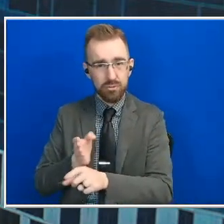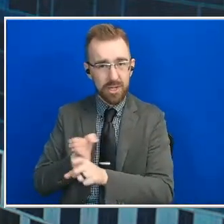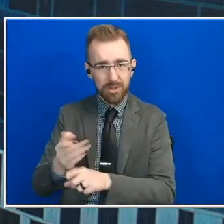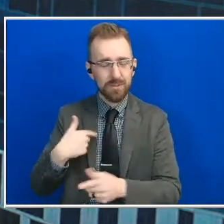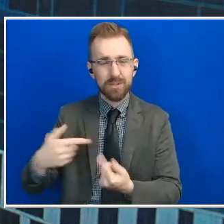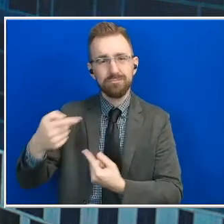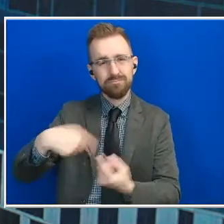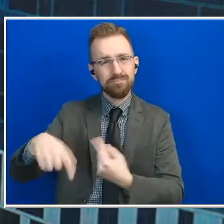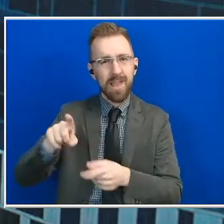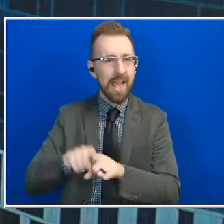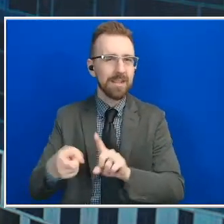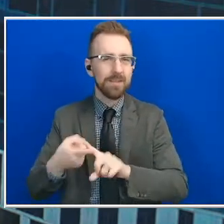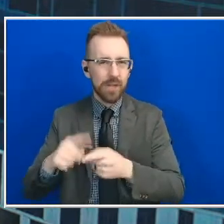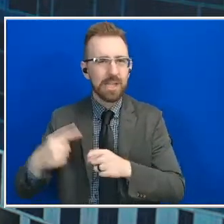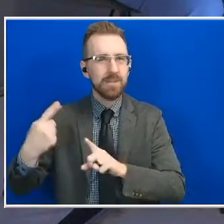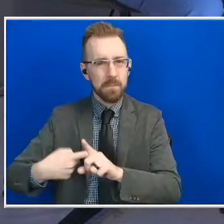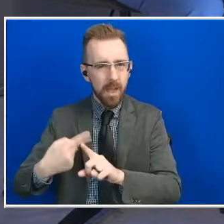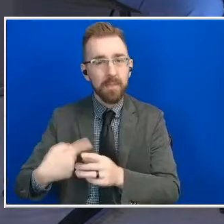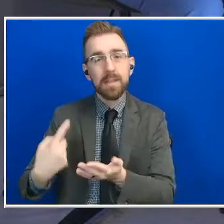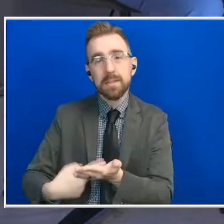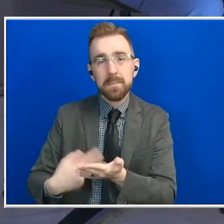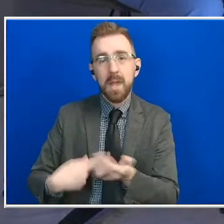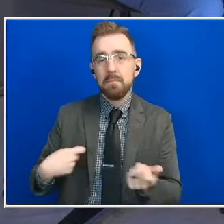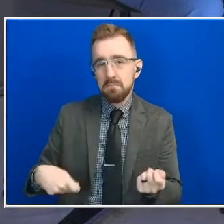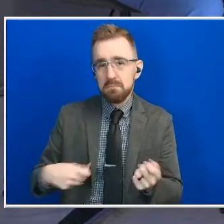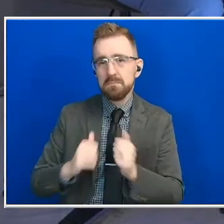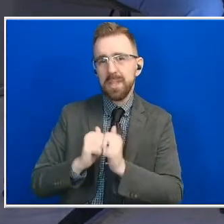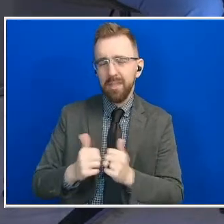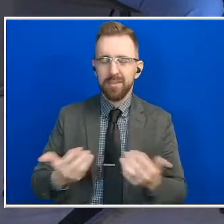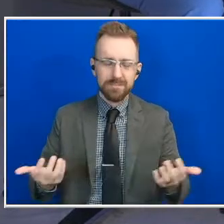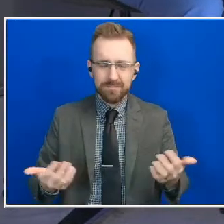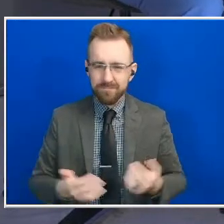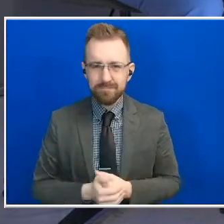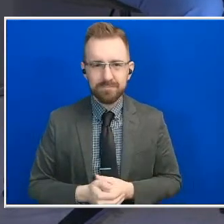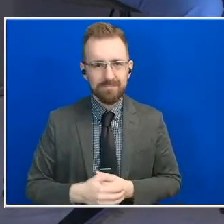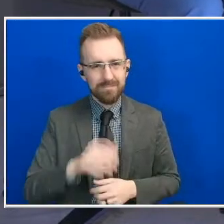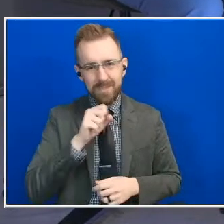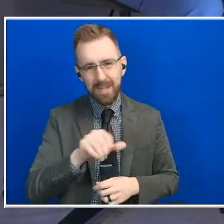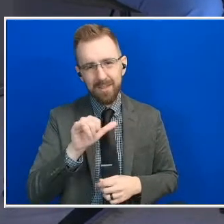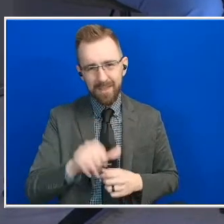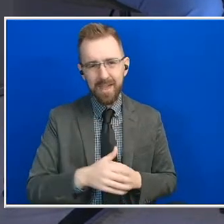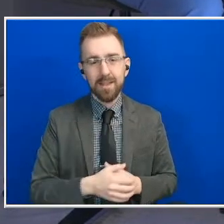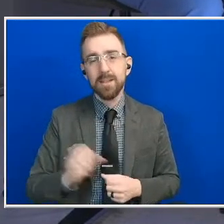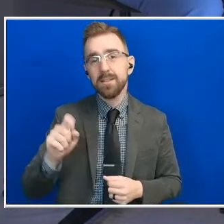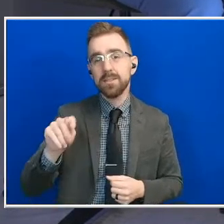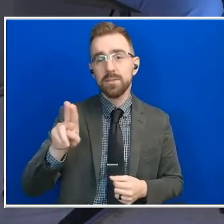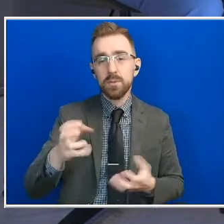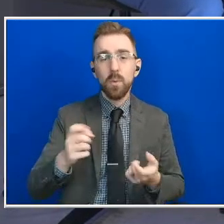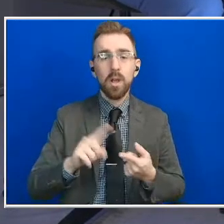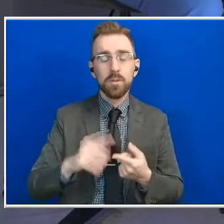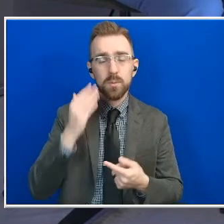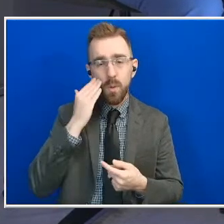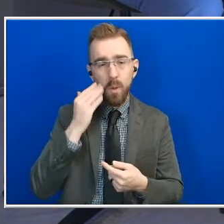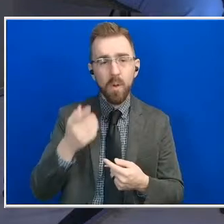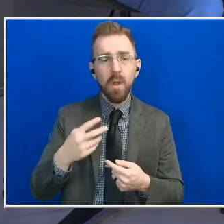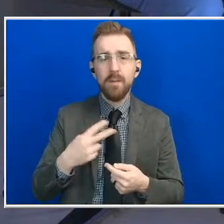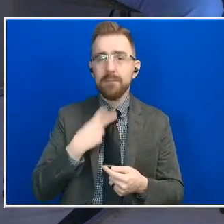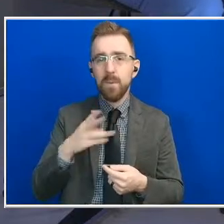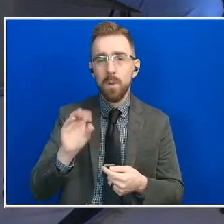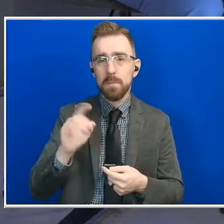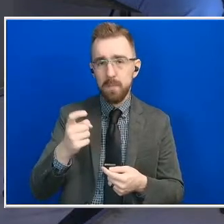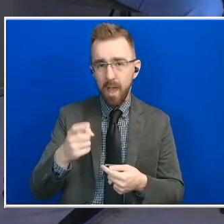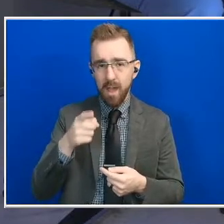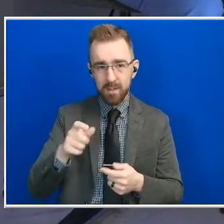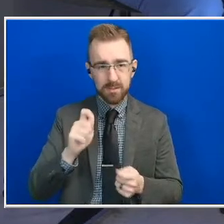maybe occasionally pick up the instruments together. I love that. I love that. So Stu wants to know, what about the voice box? Did Kyle's voice change after